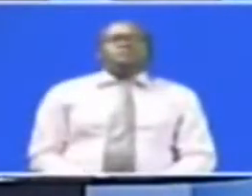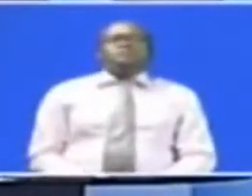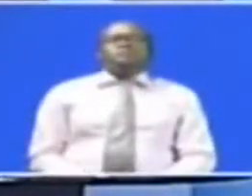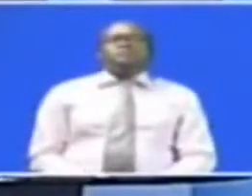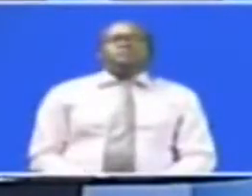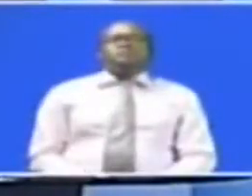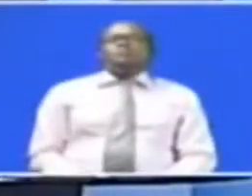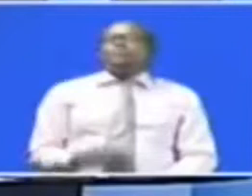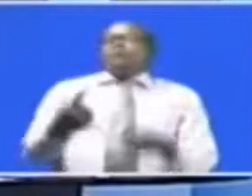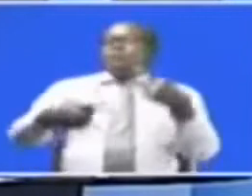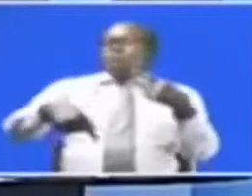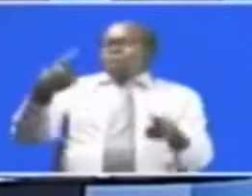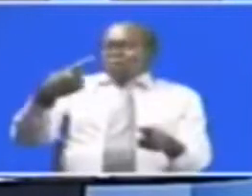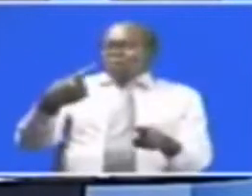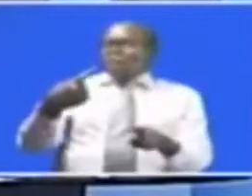Now,